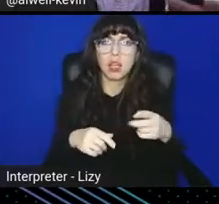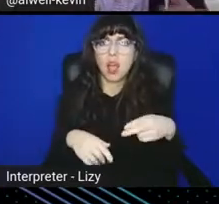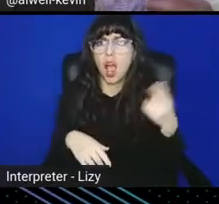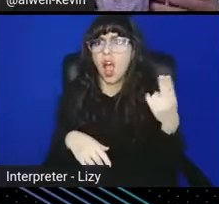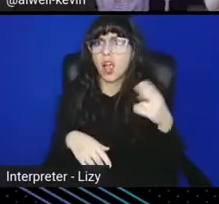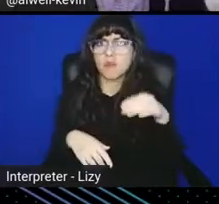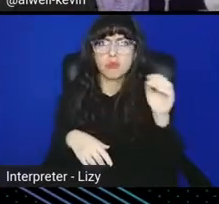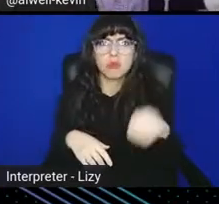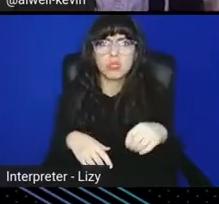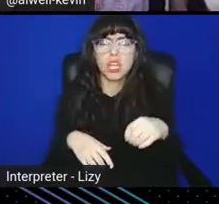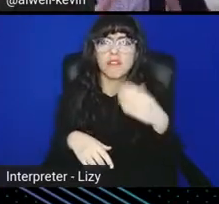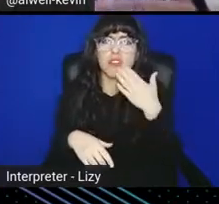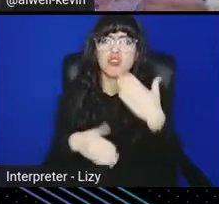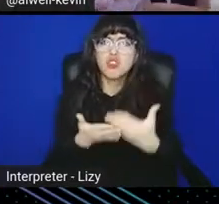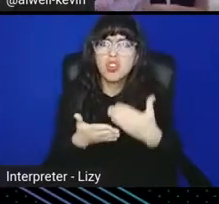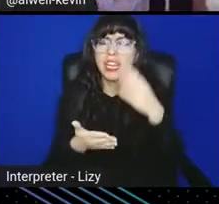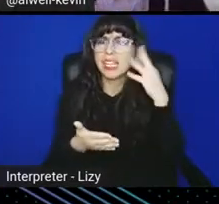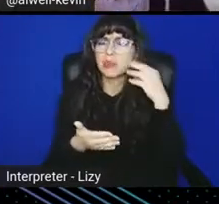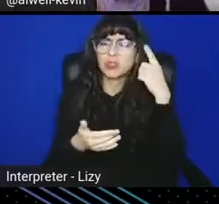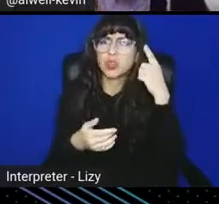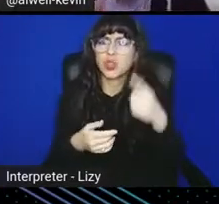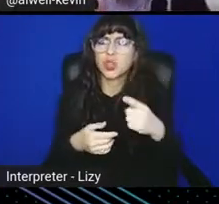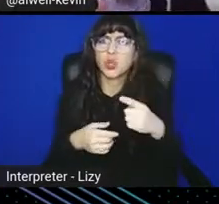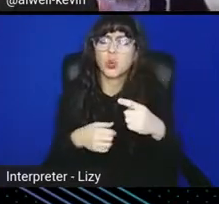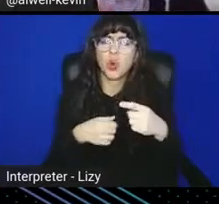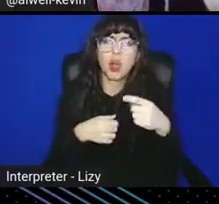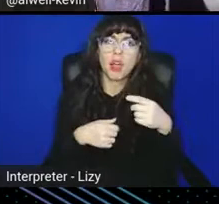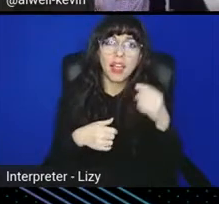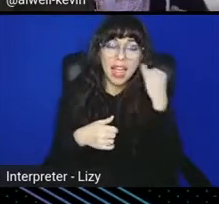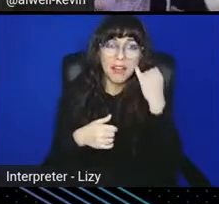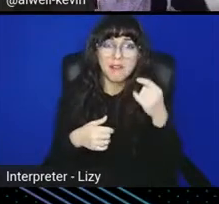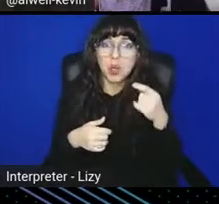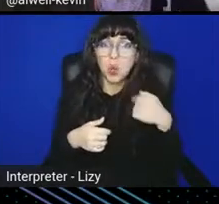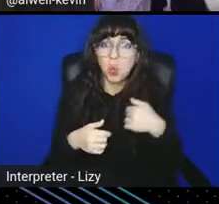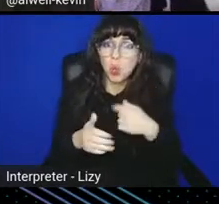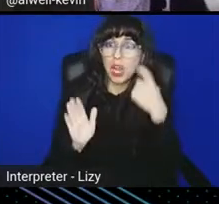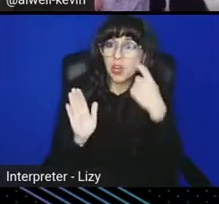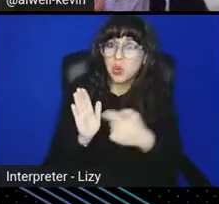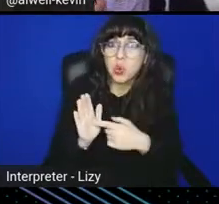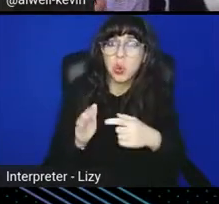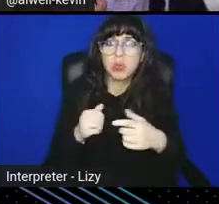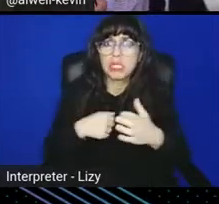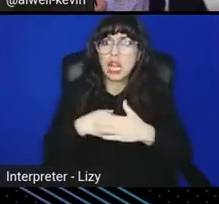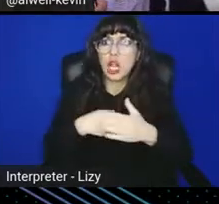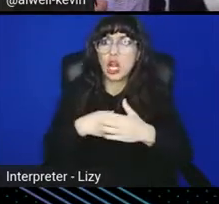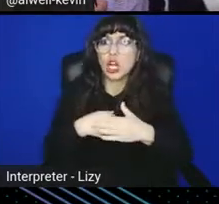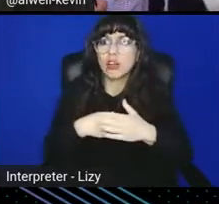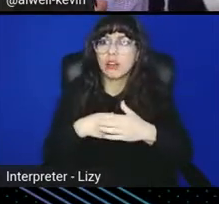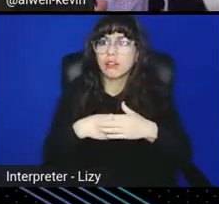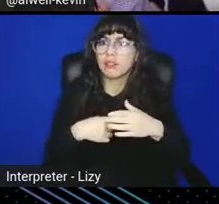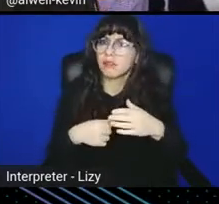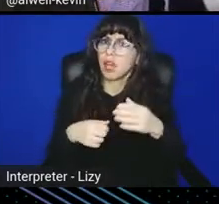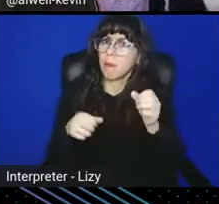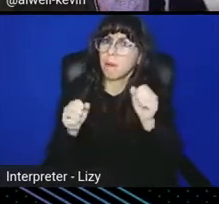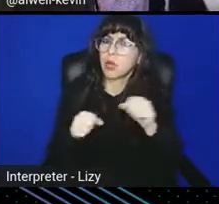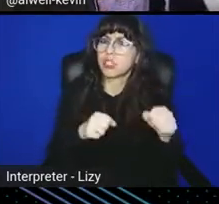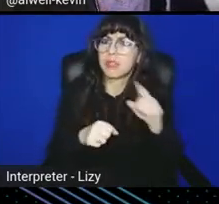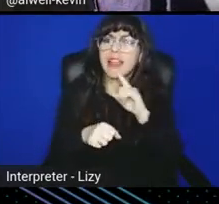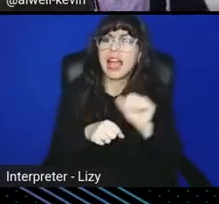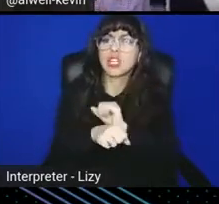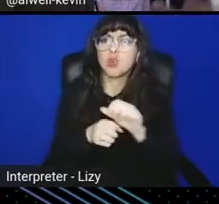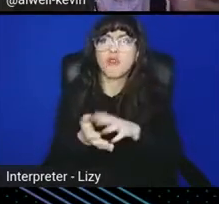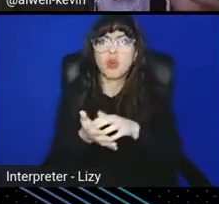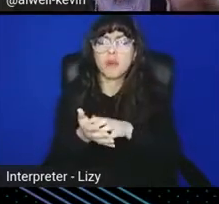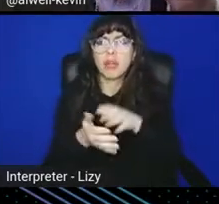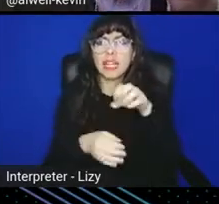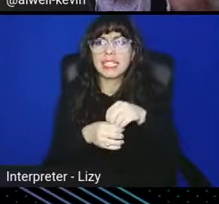good experience for you when you enable this stuff, that if we say there's an alert, you know, there's a darn good chance that there is an actual vulnerability inside your application.